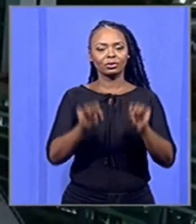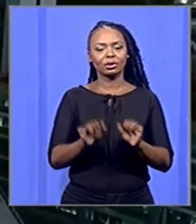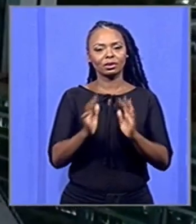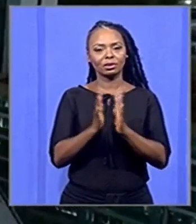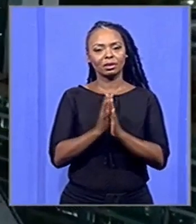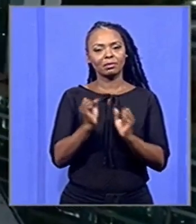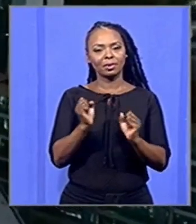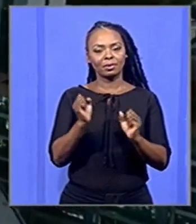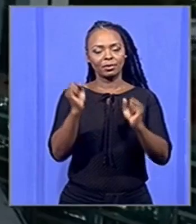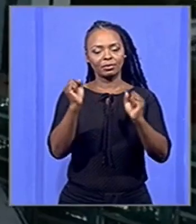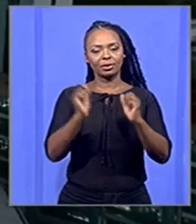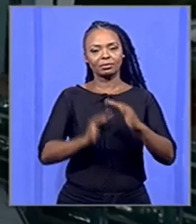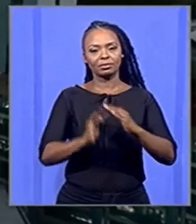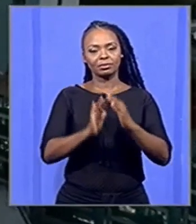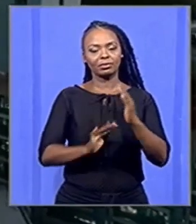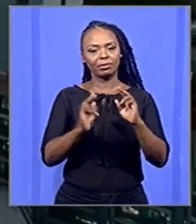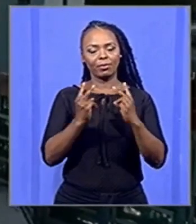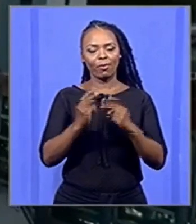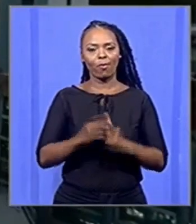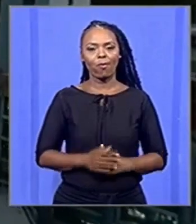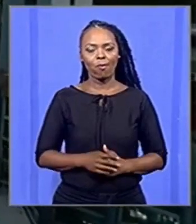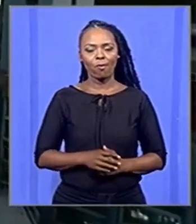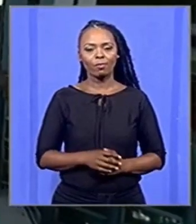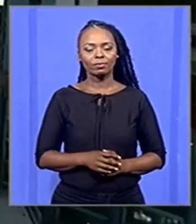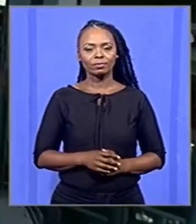re thoma pele ka dihlogo.